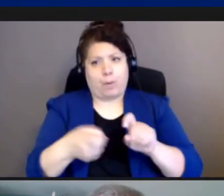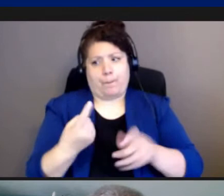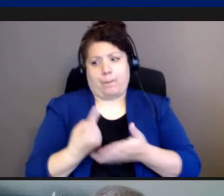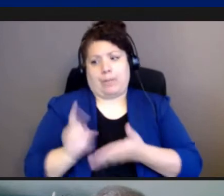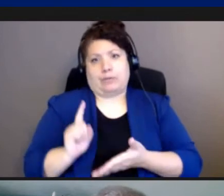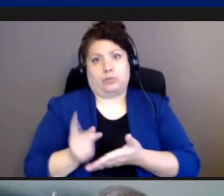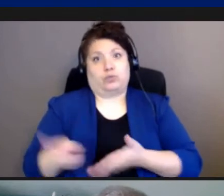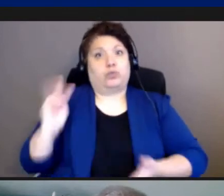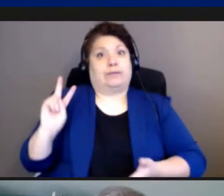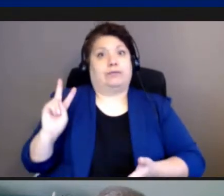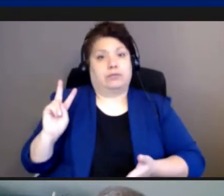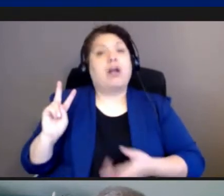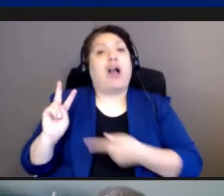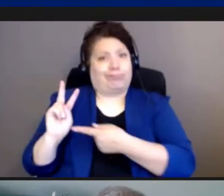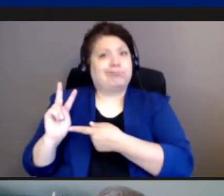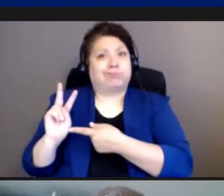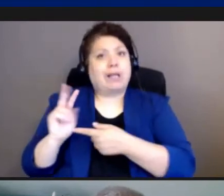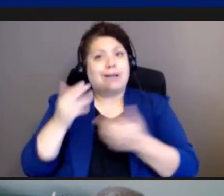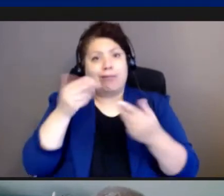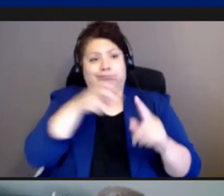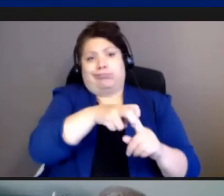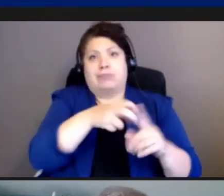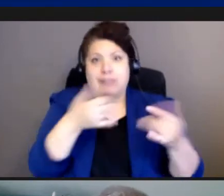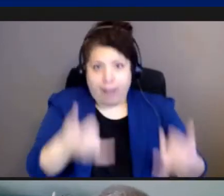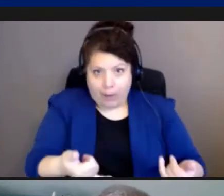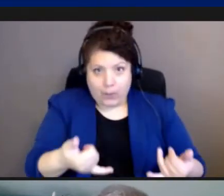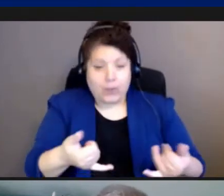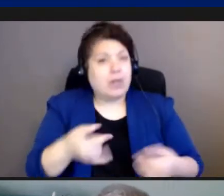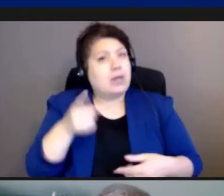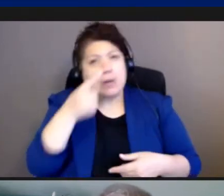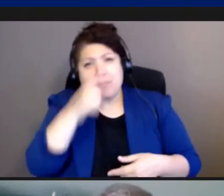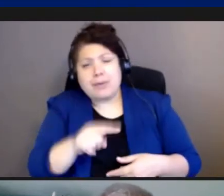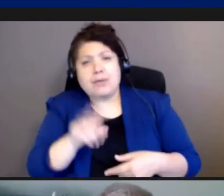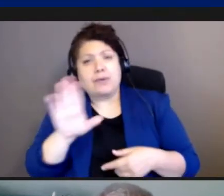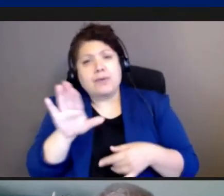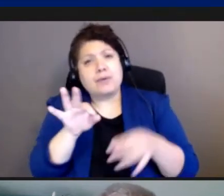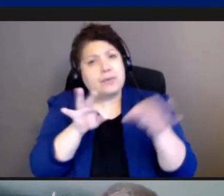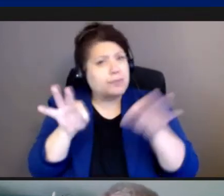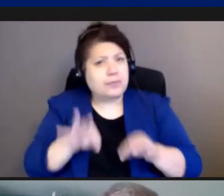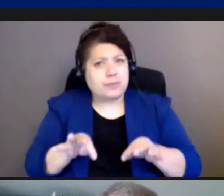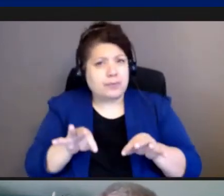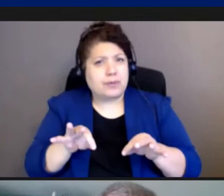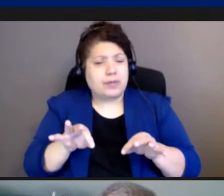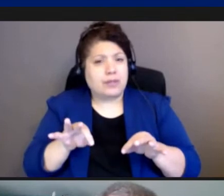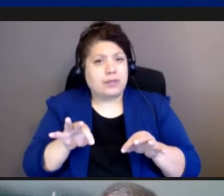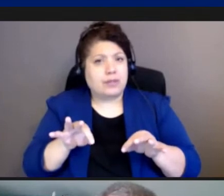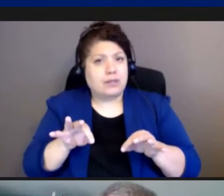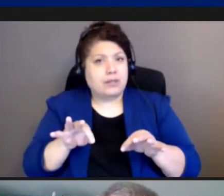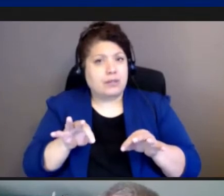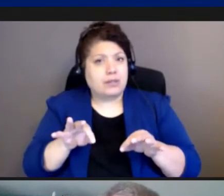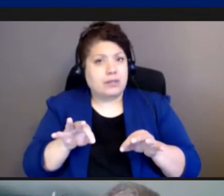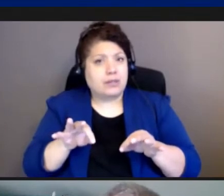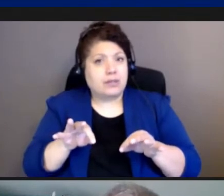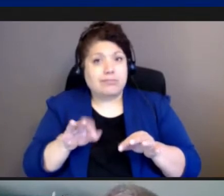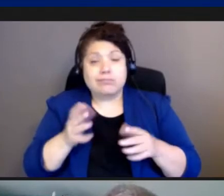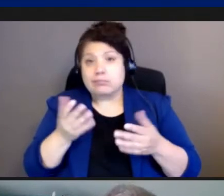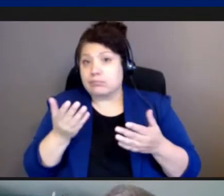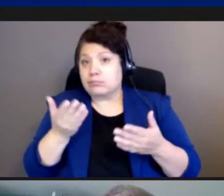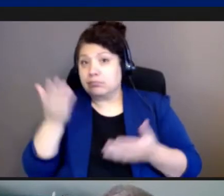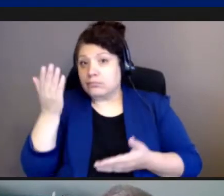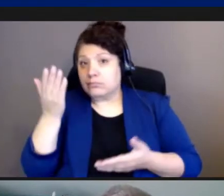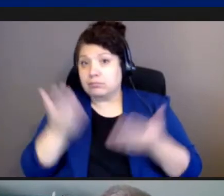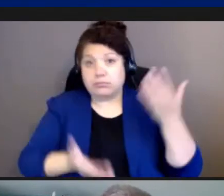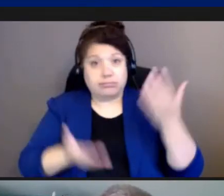Can you talk to me about the situation in the context of, well, maybe heading